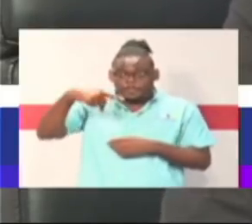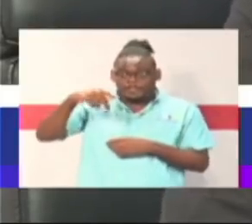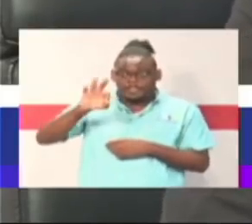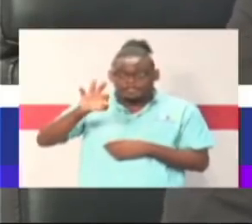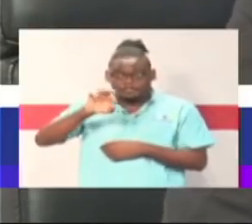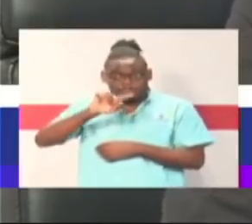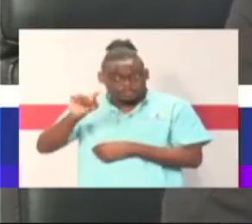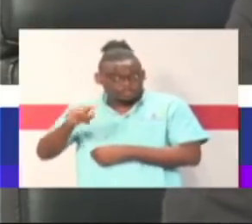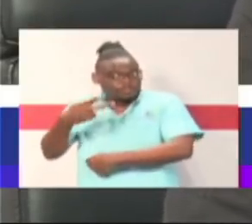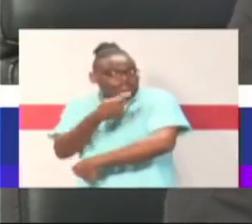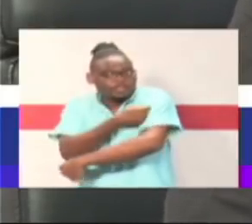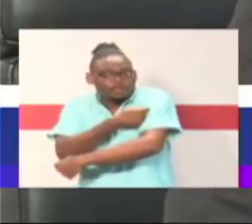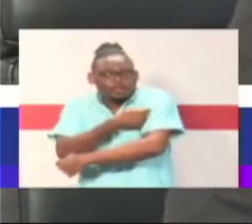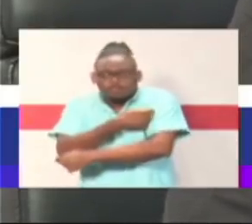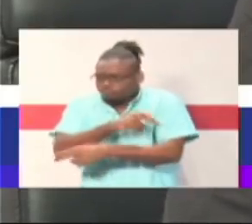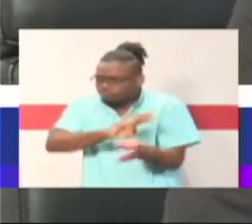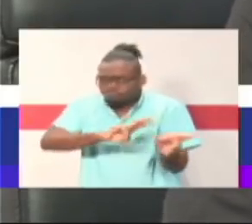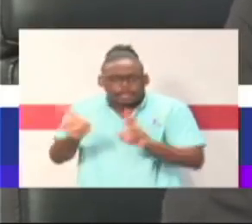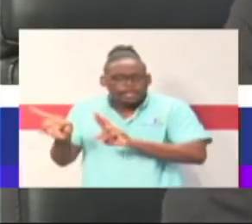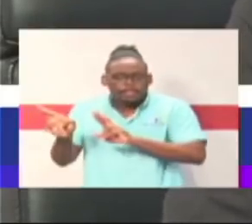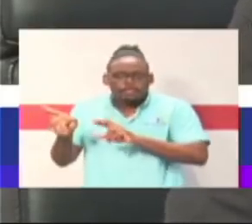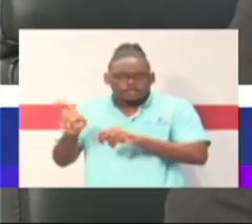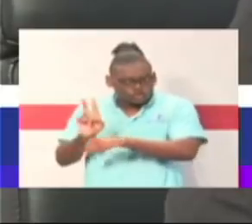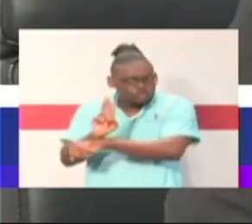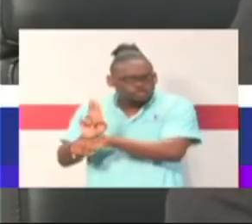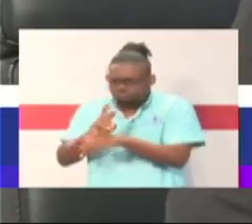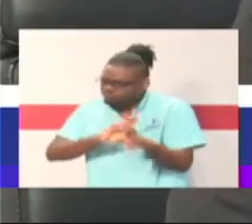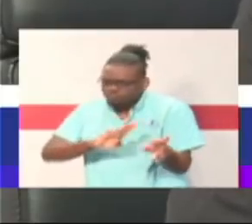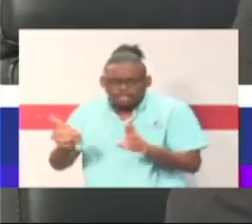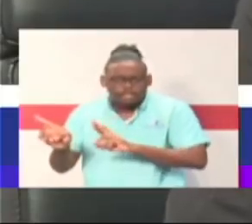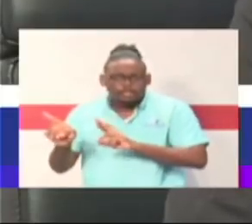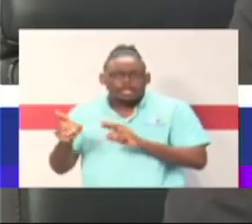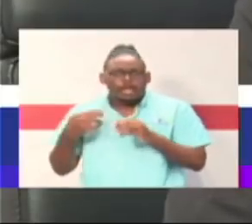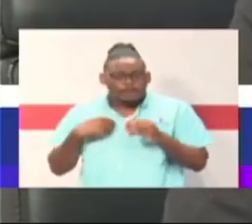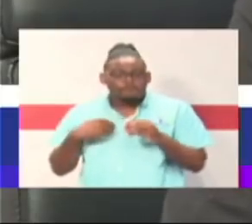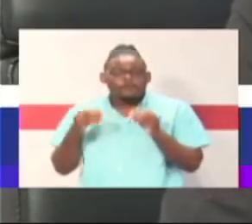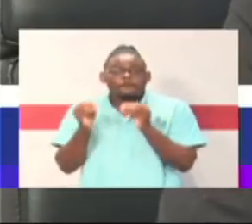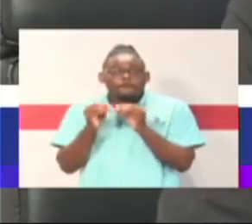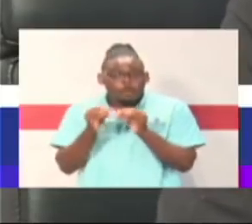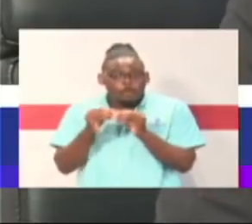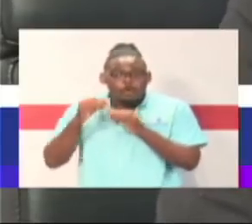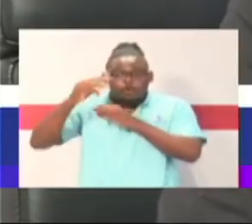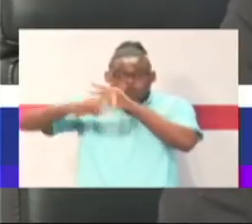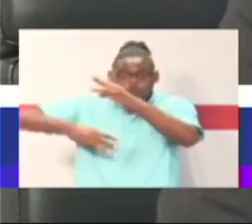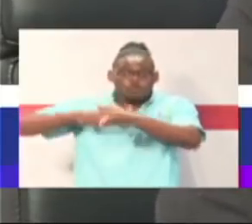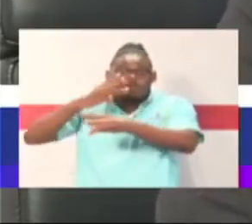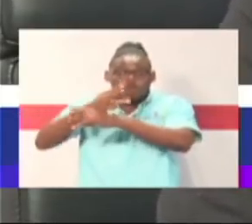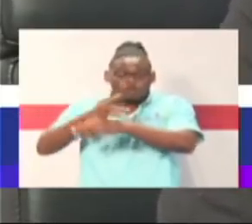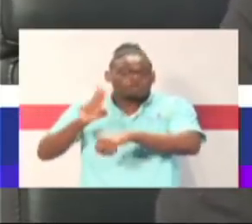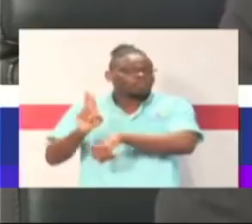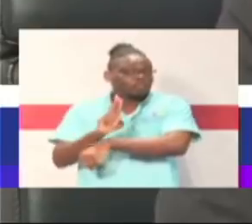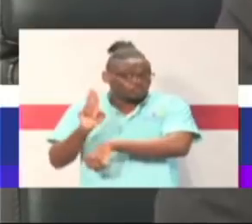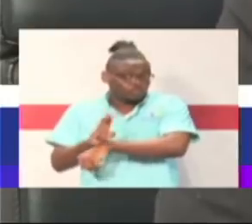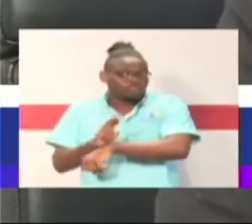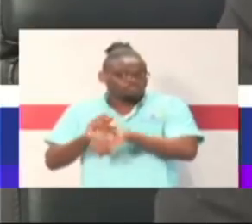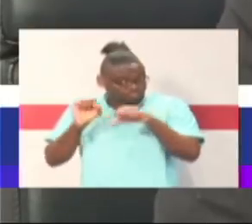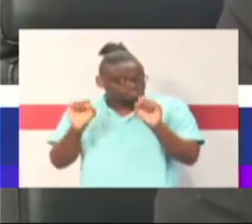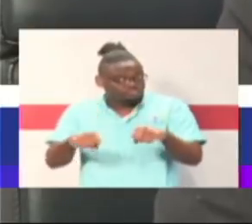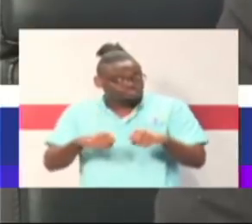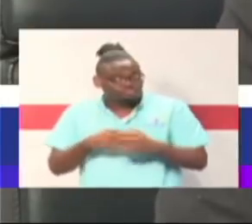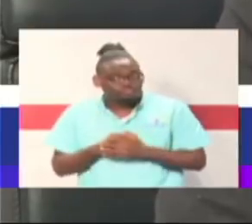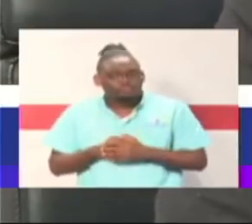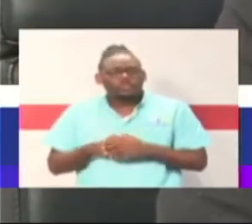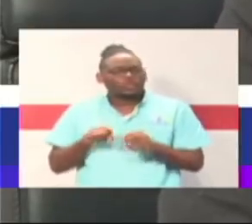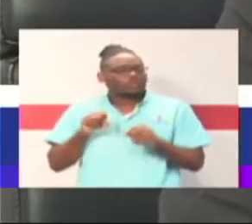which is in fact the vaccine that has been most widely used worldwide. So we jumped on that opportunity in a